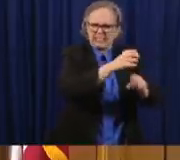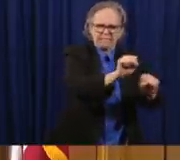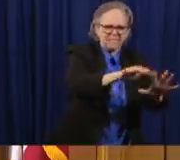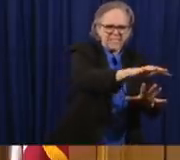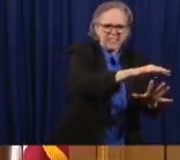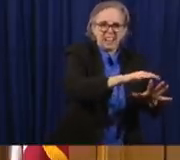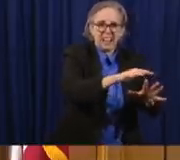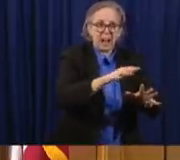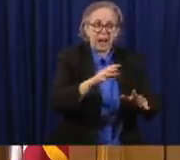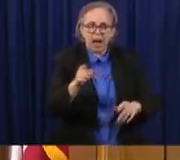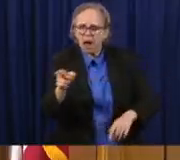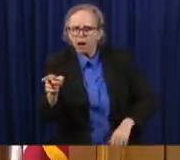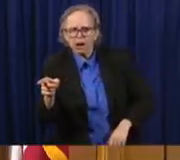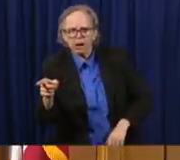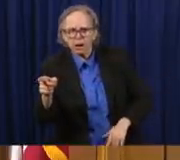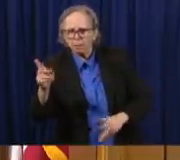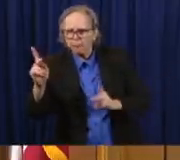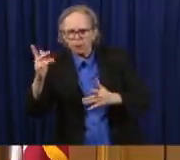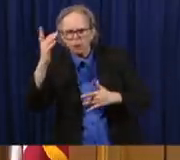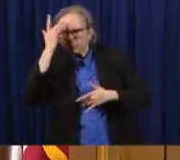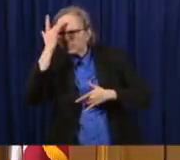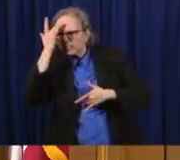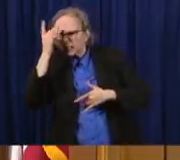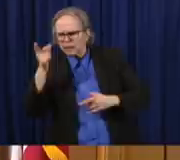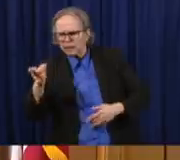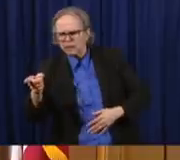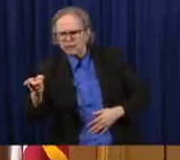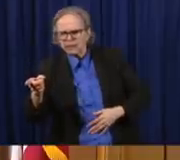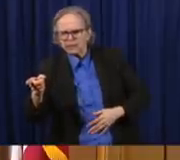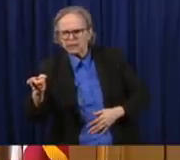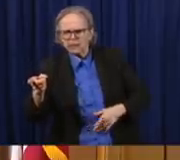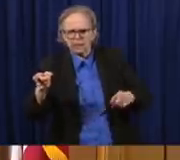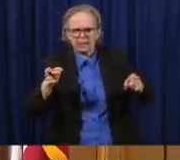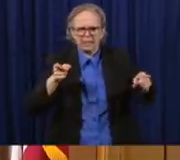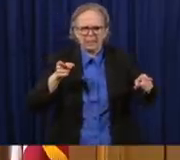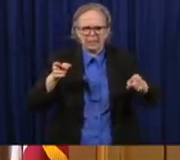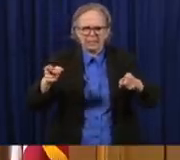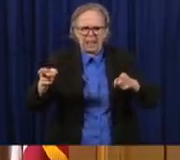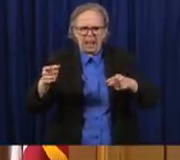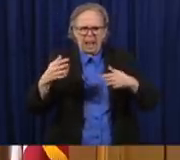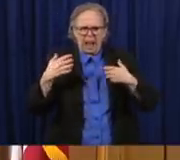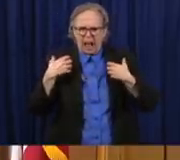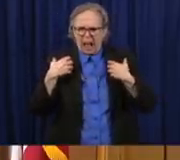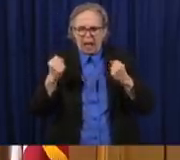economic crisis, a crisis about jobs and the economy.